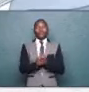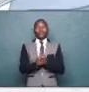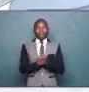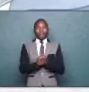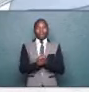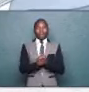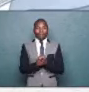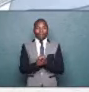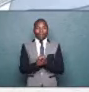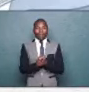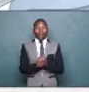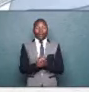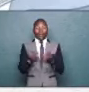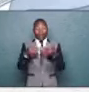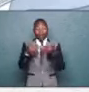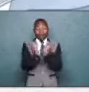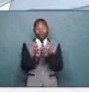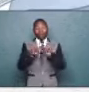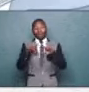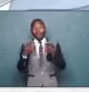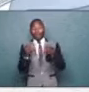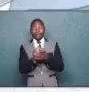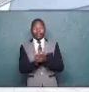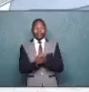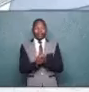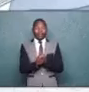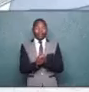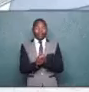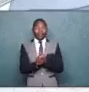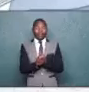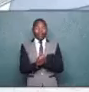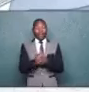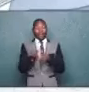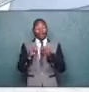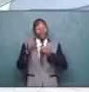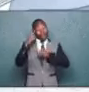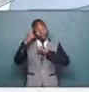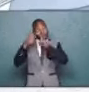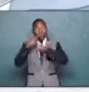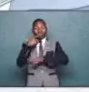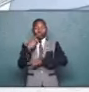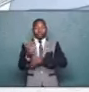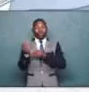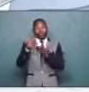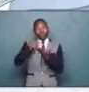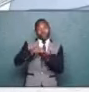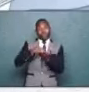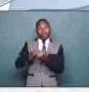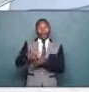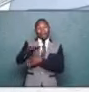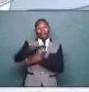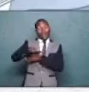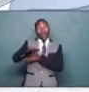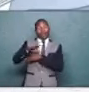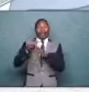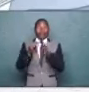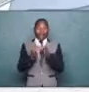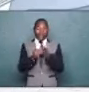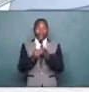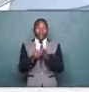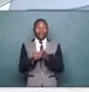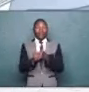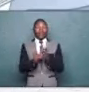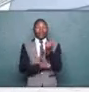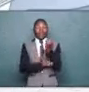or category of the council, whereby a deliberate decision was made to include both city and